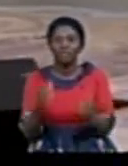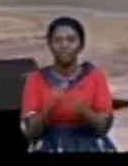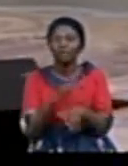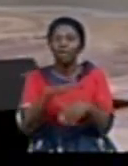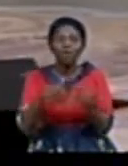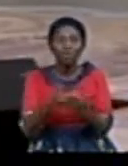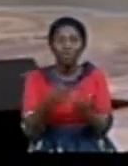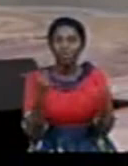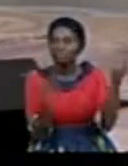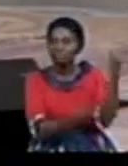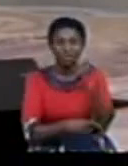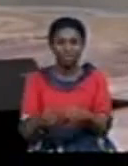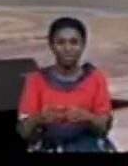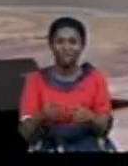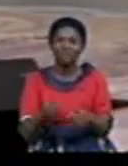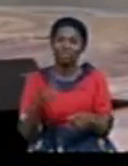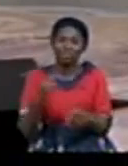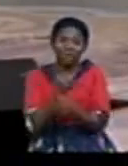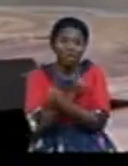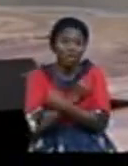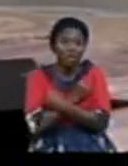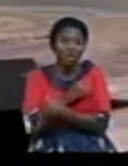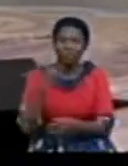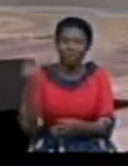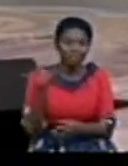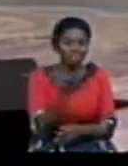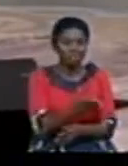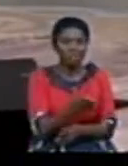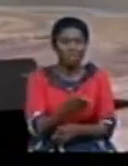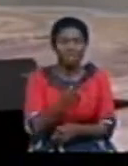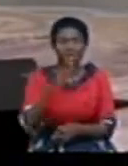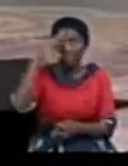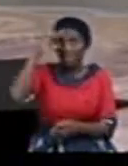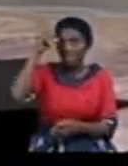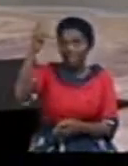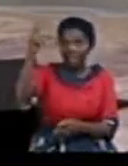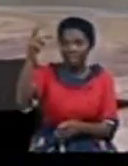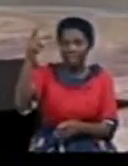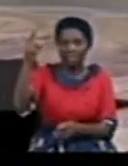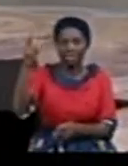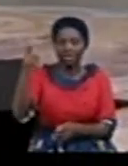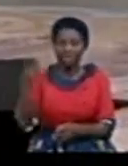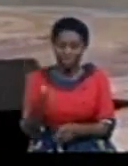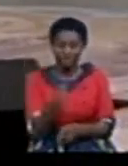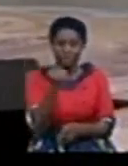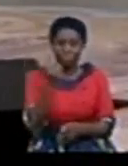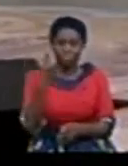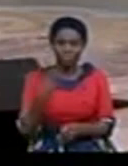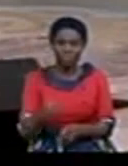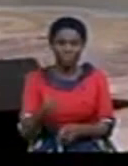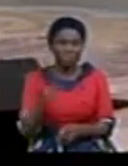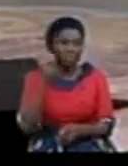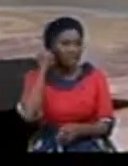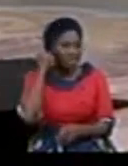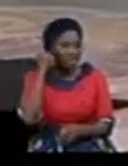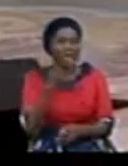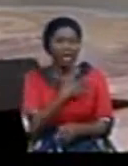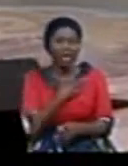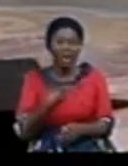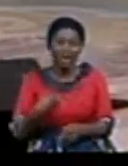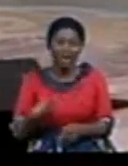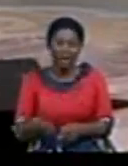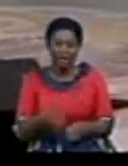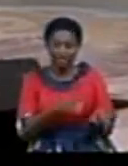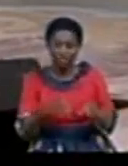love was still always there. He bent down and took that ear and performed the miracle and fixed up